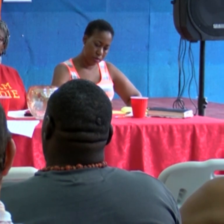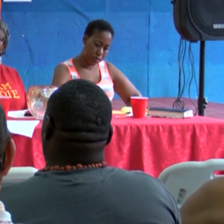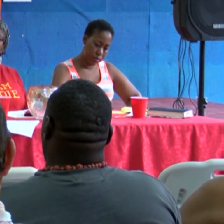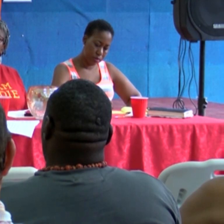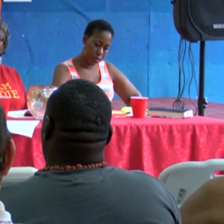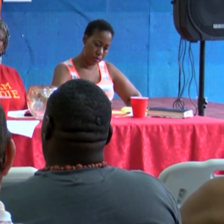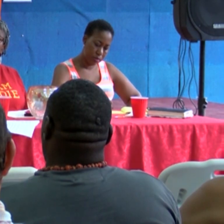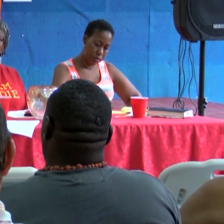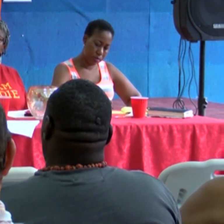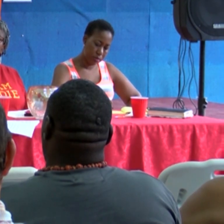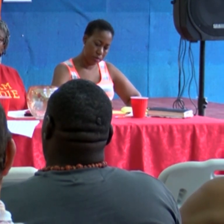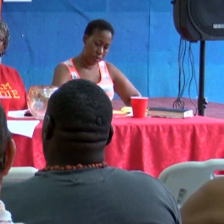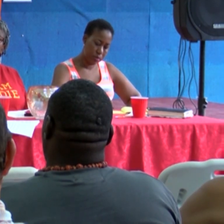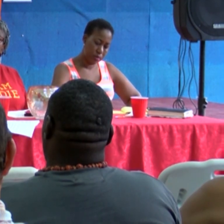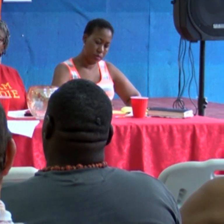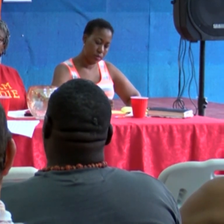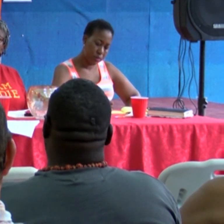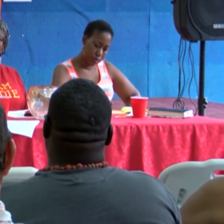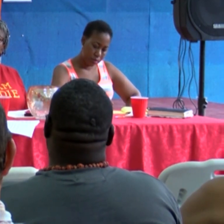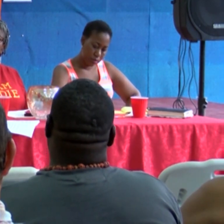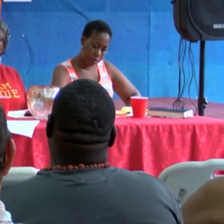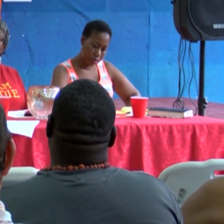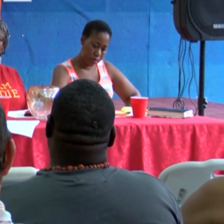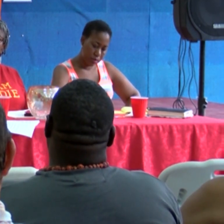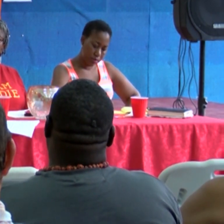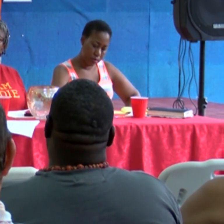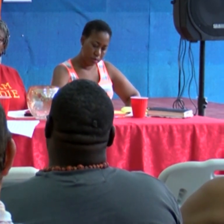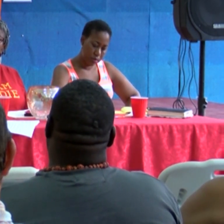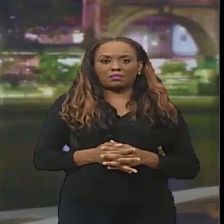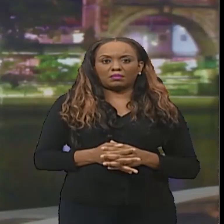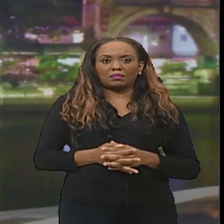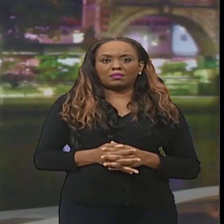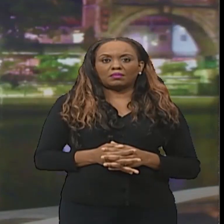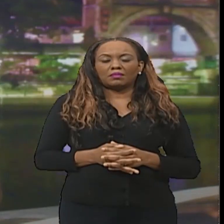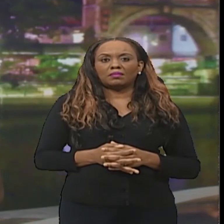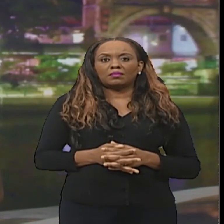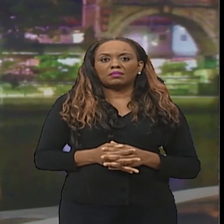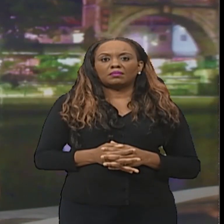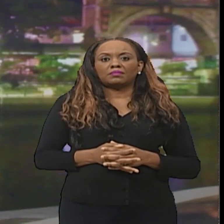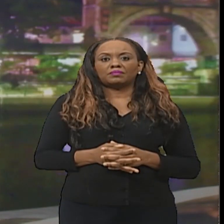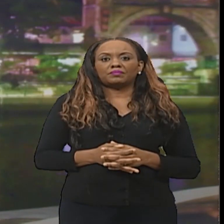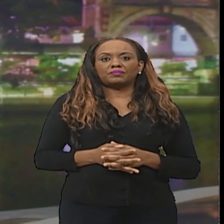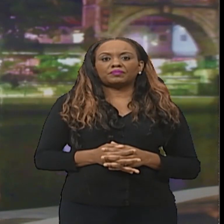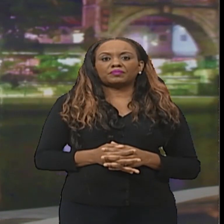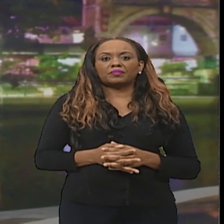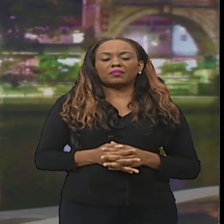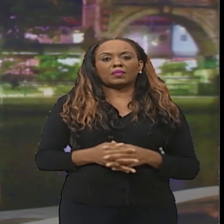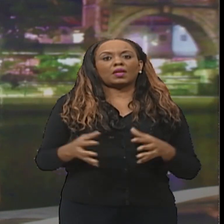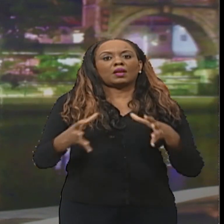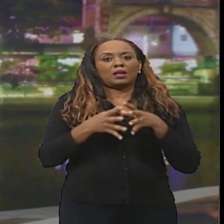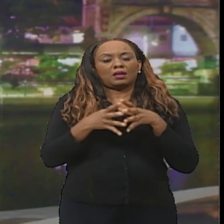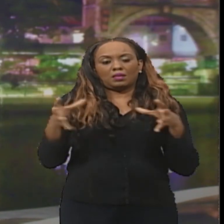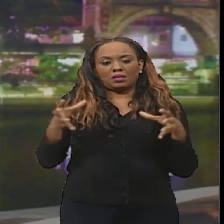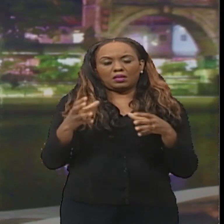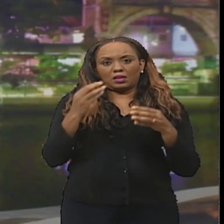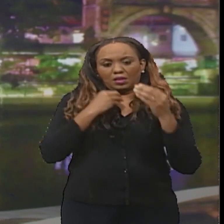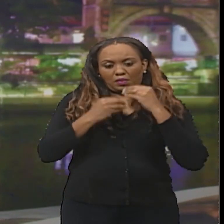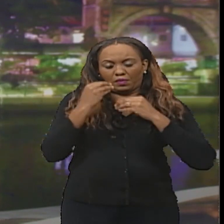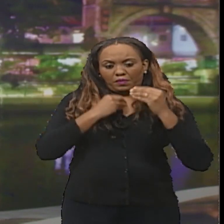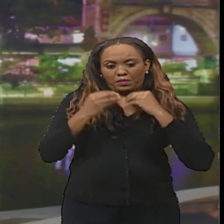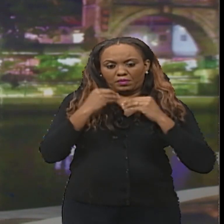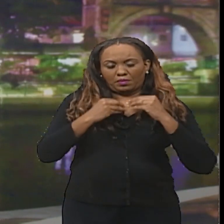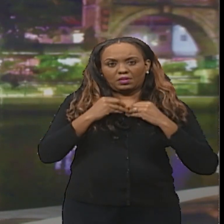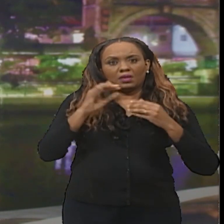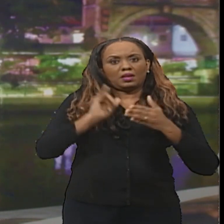It is not that we wanted to do this, but we have no choice. A change to the basket of goods to include more